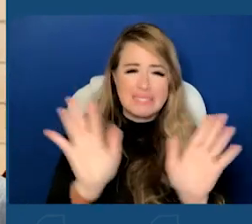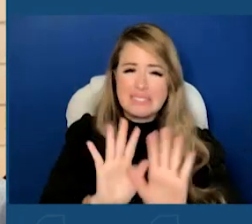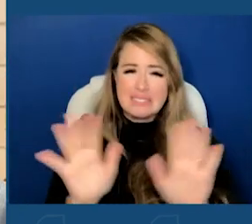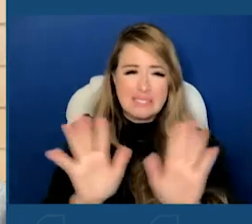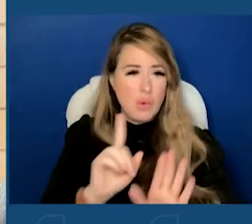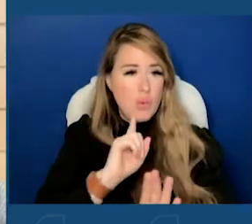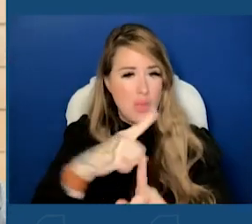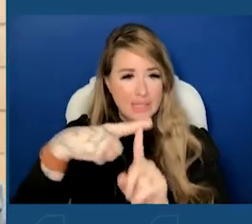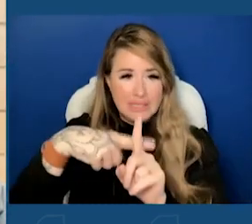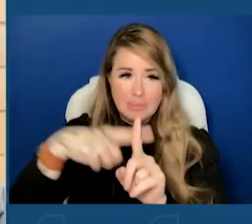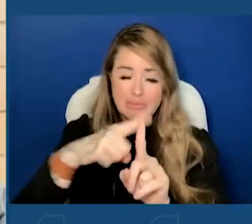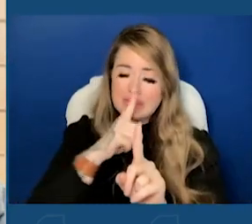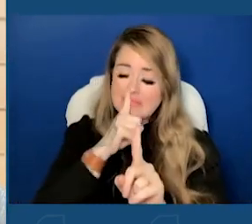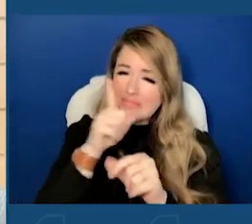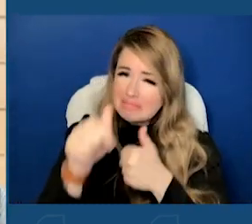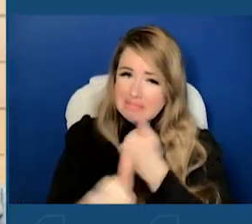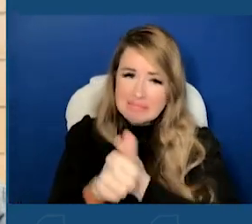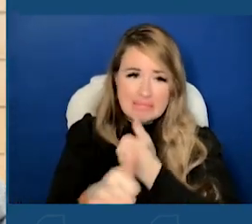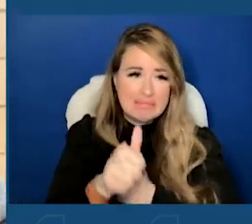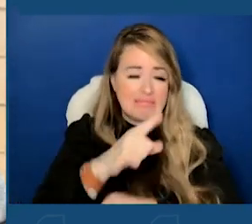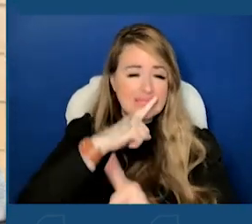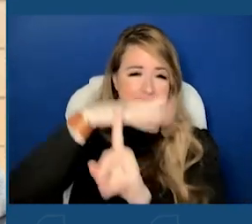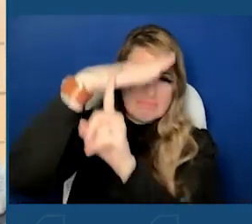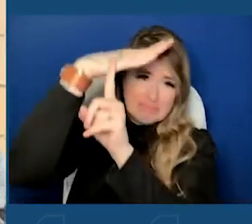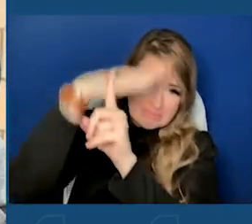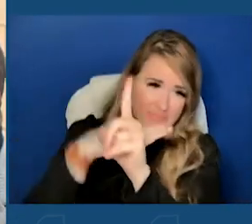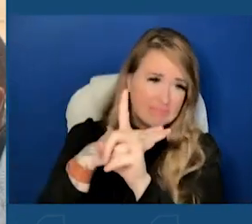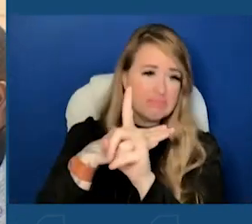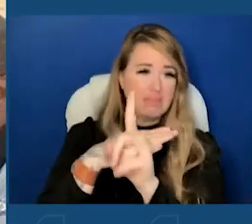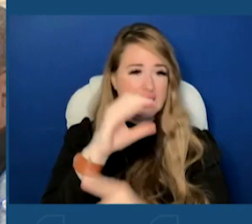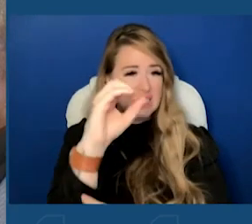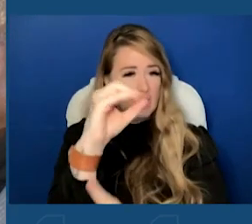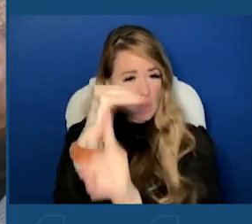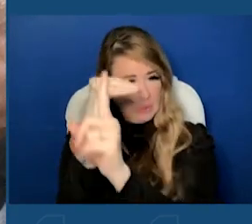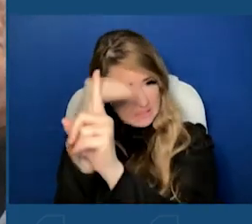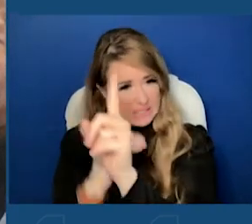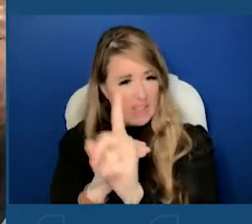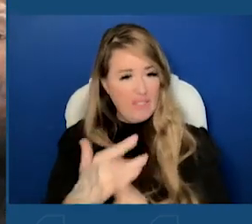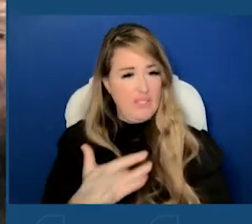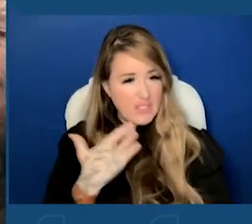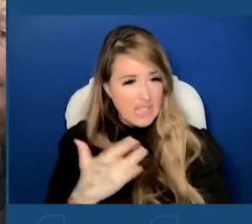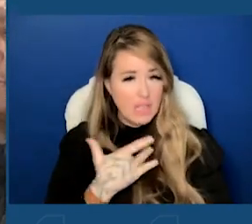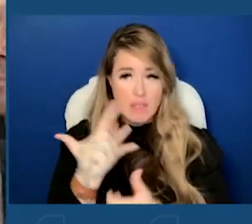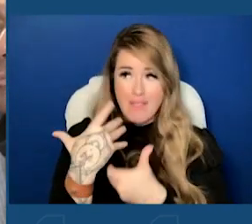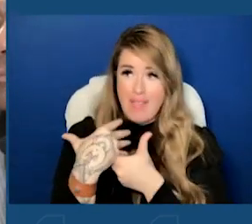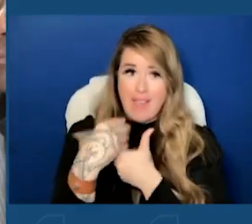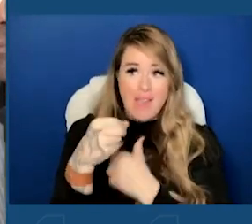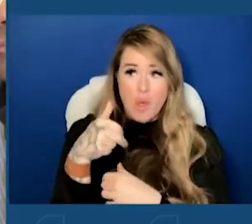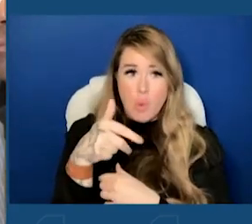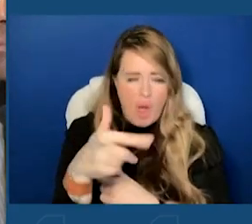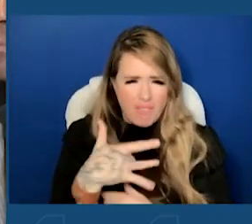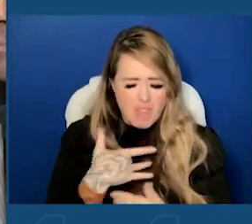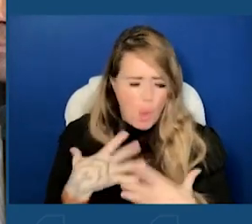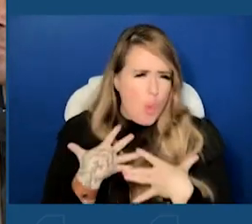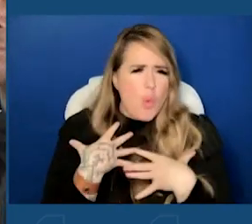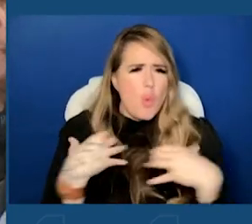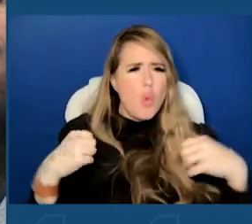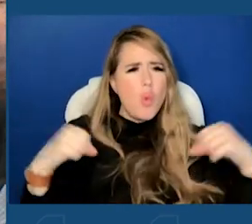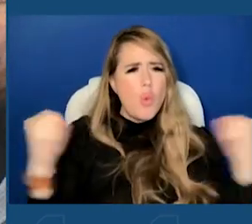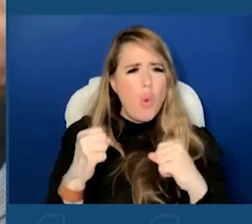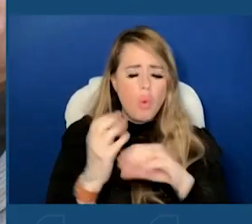is very dangerous. It is below zero real field across the state, and obviously far